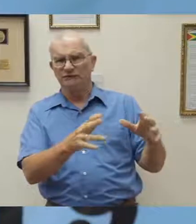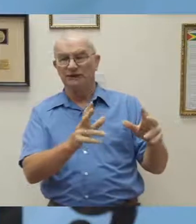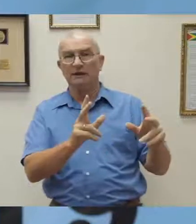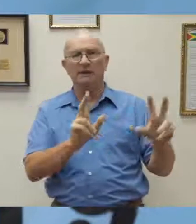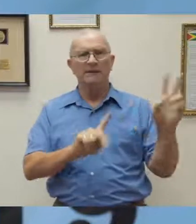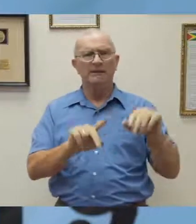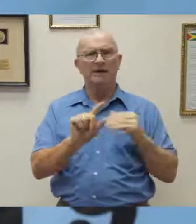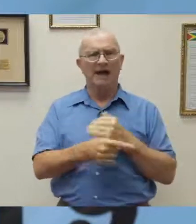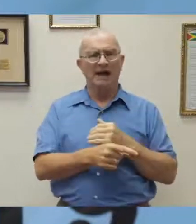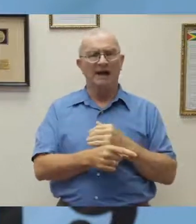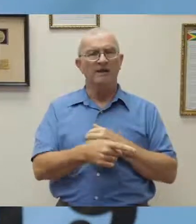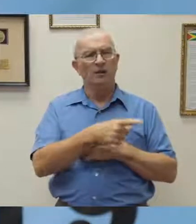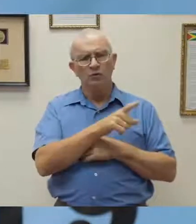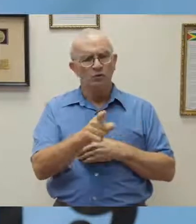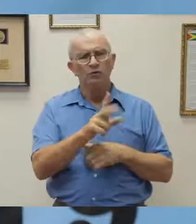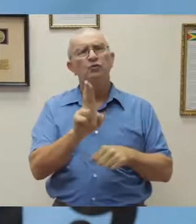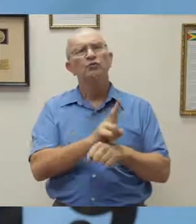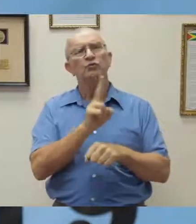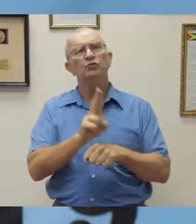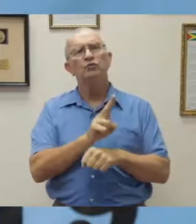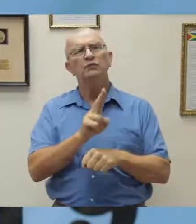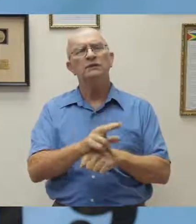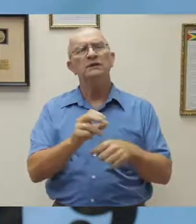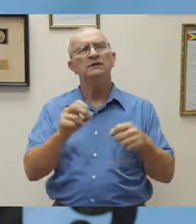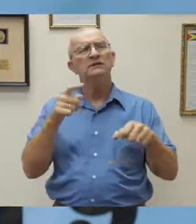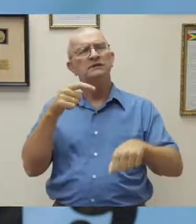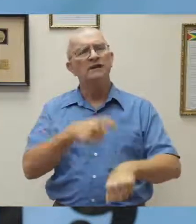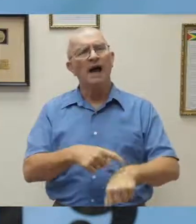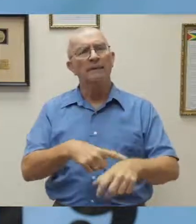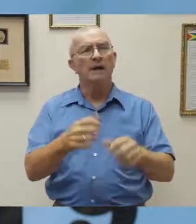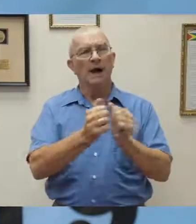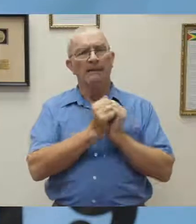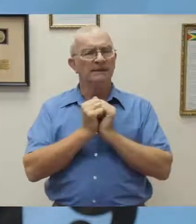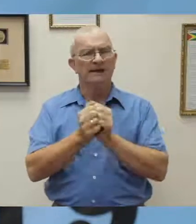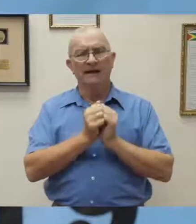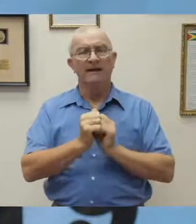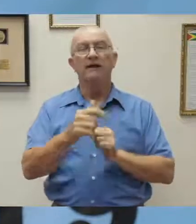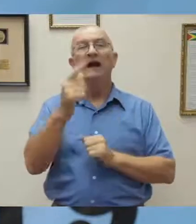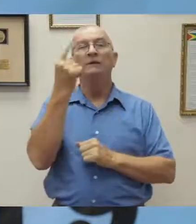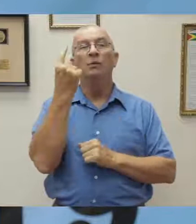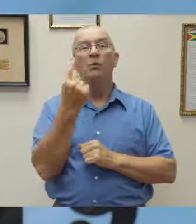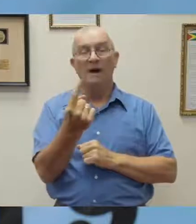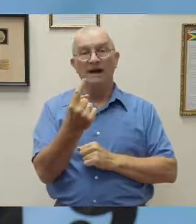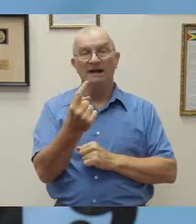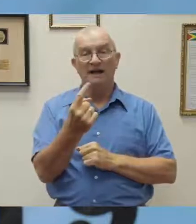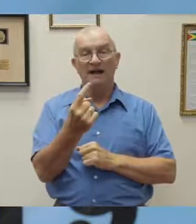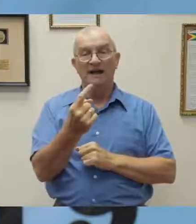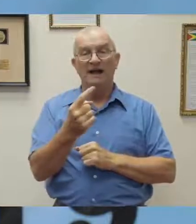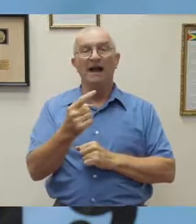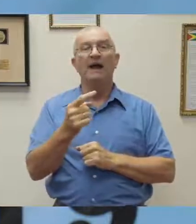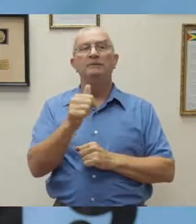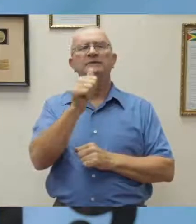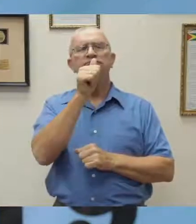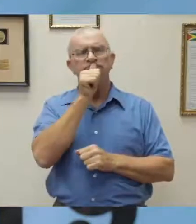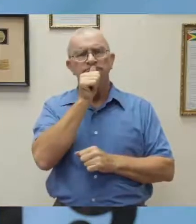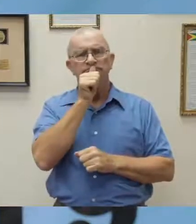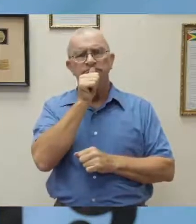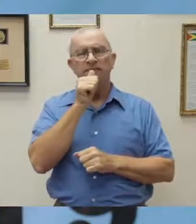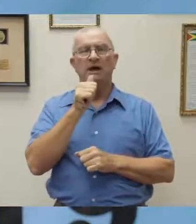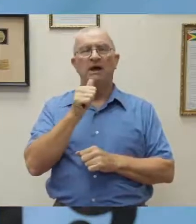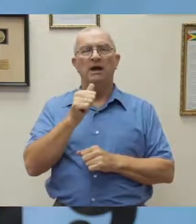that you use this opportunity to come together as one and be tolerant. Residents